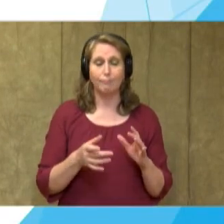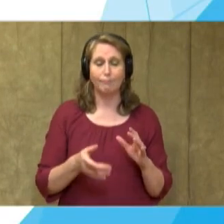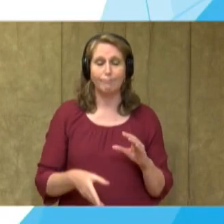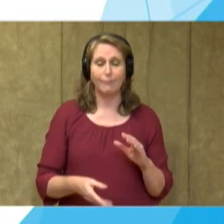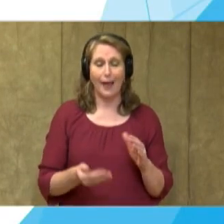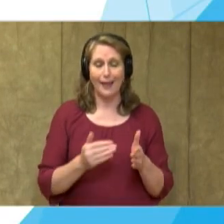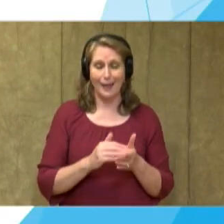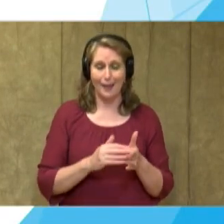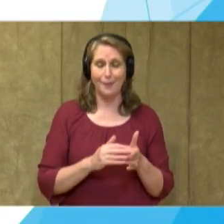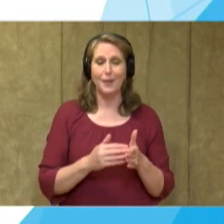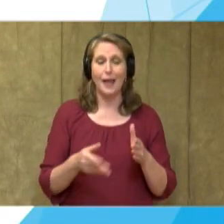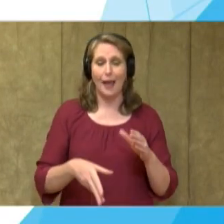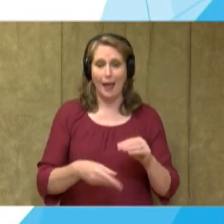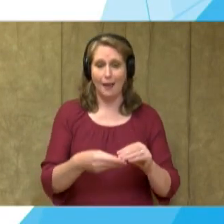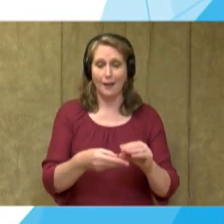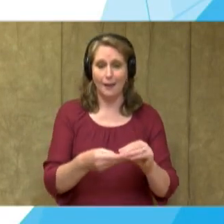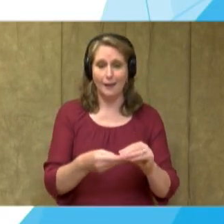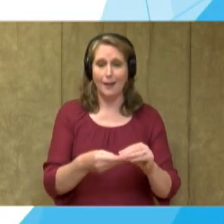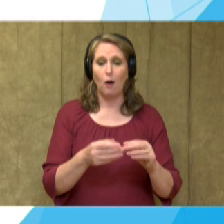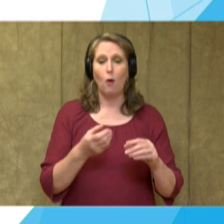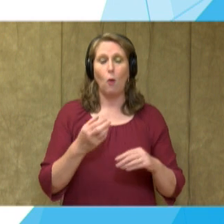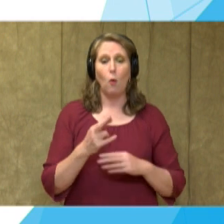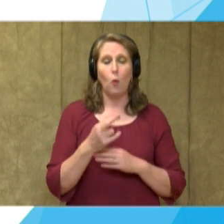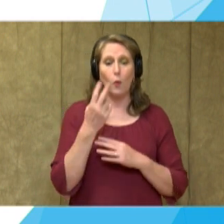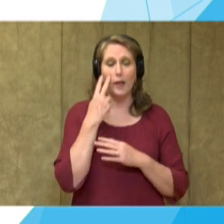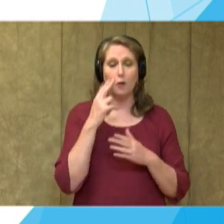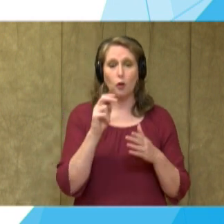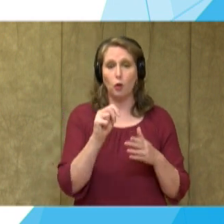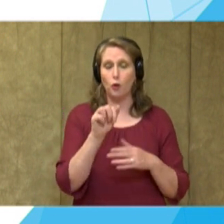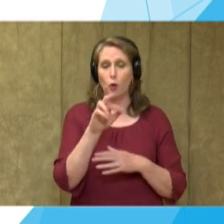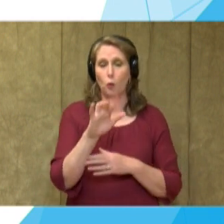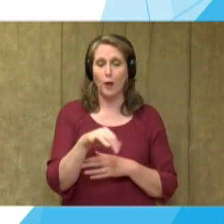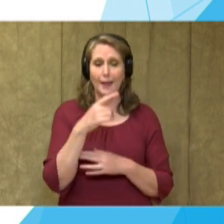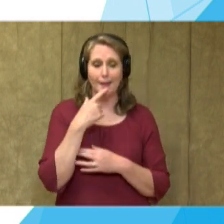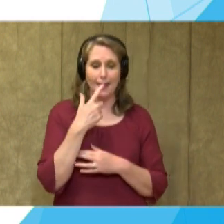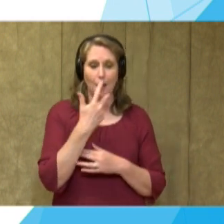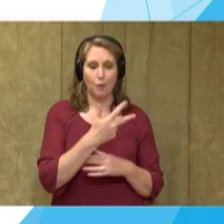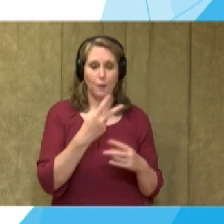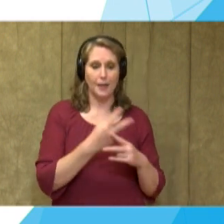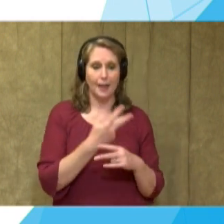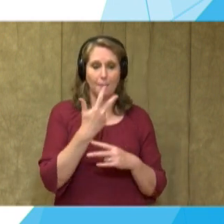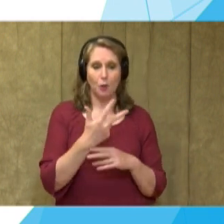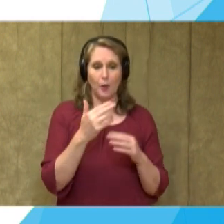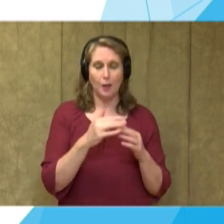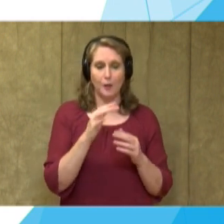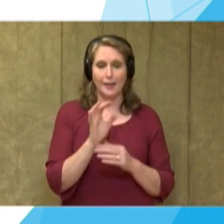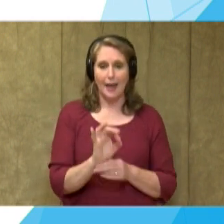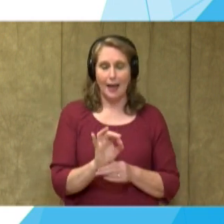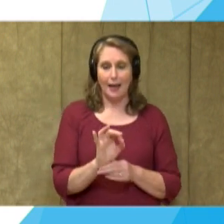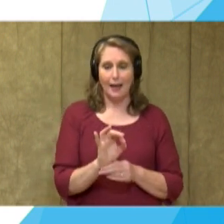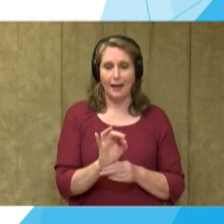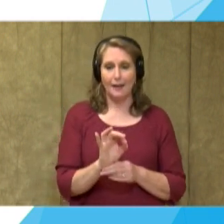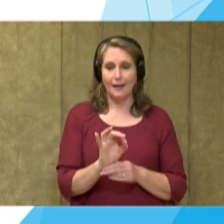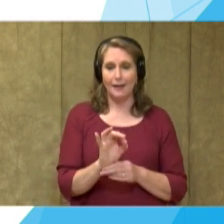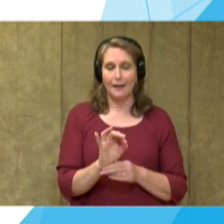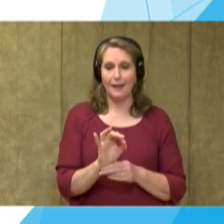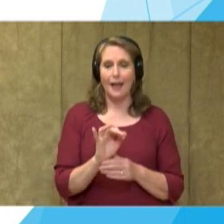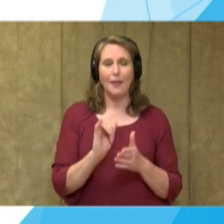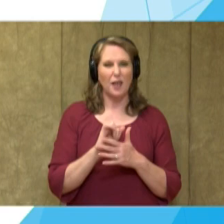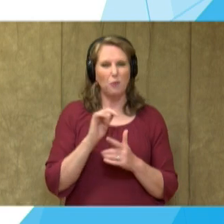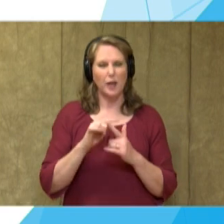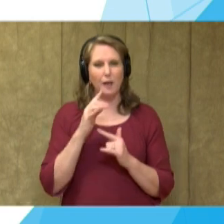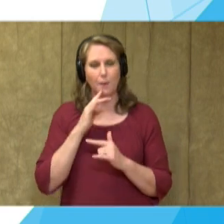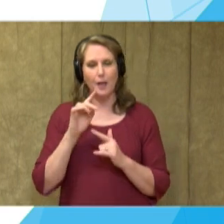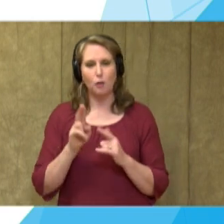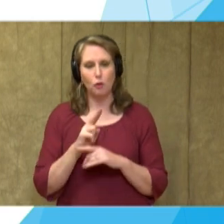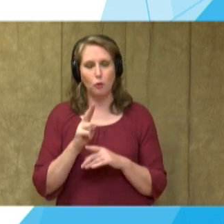save ourselves some time. Looking at this array, let's say 3 times 3 is 9. So that's where I was talking about that